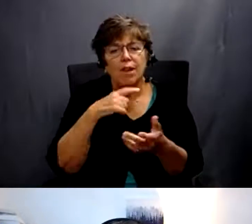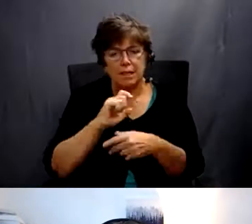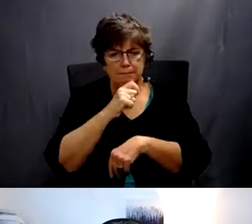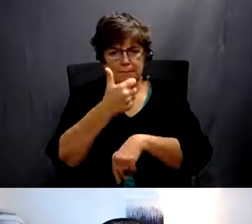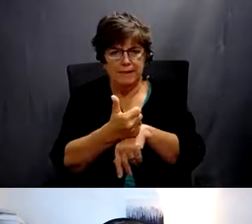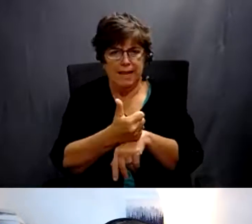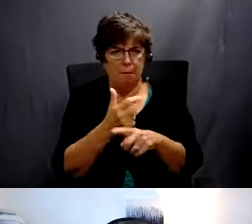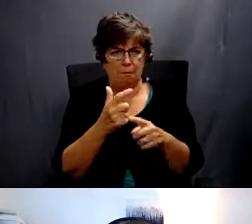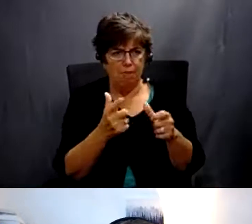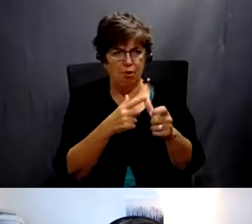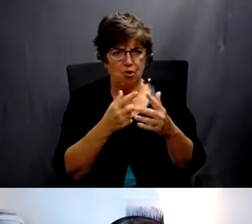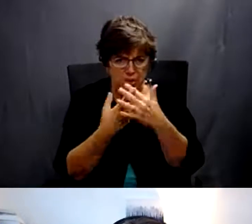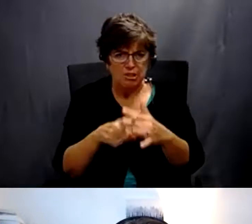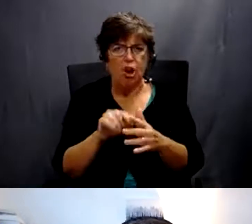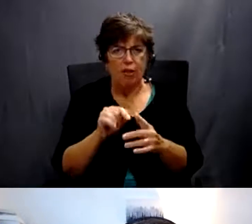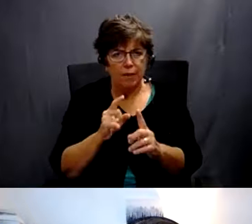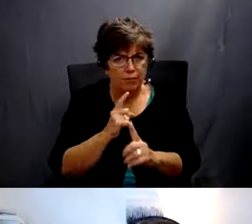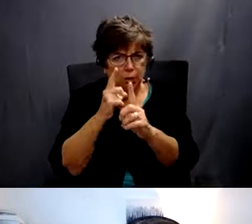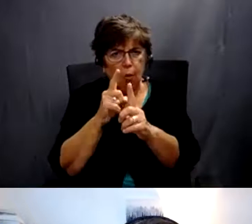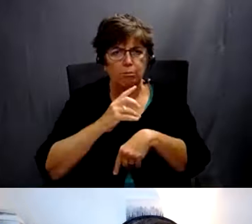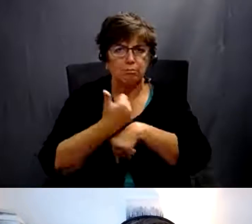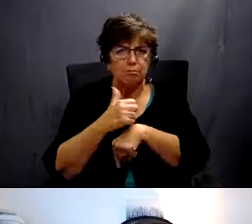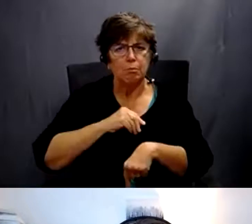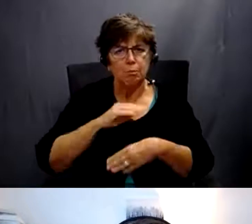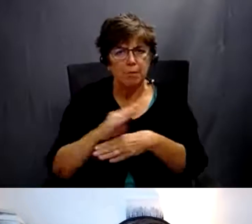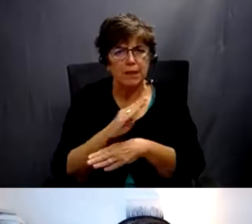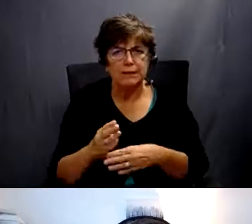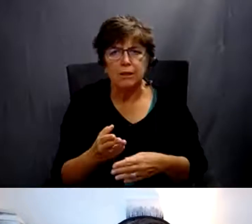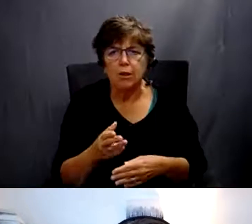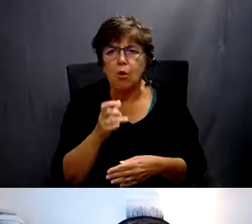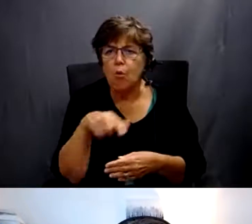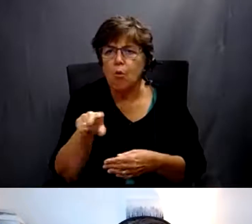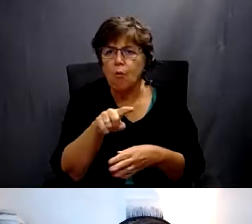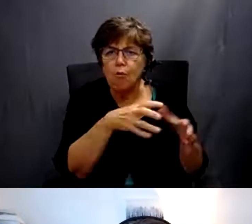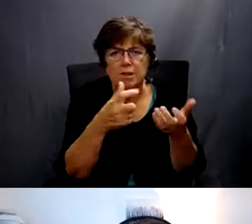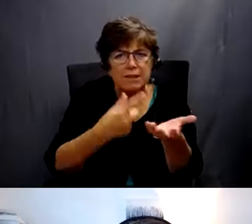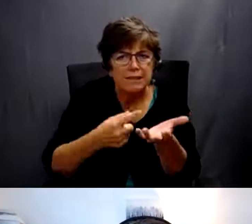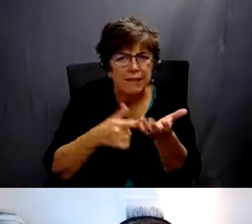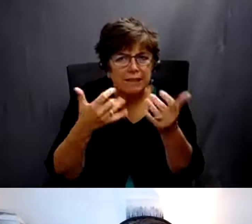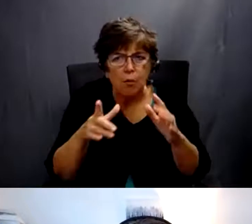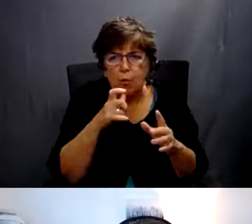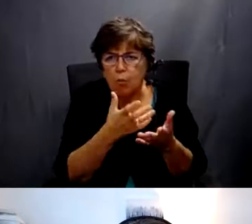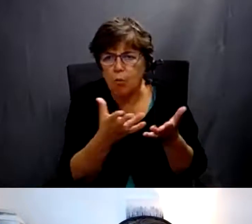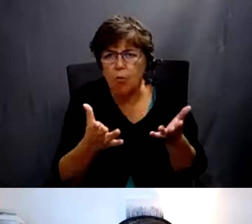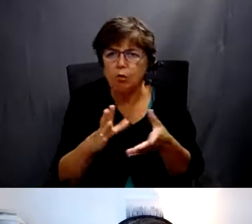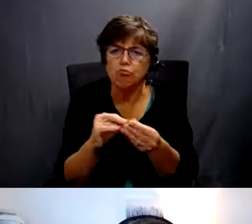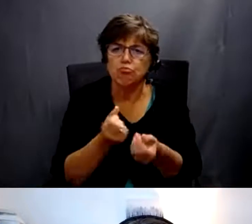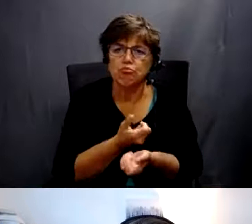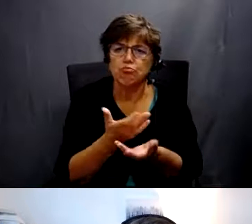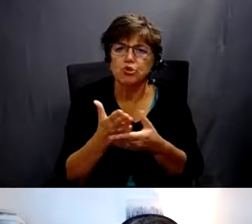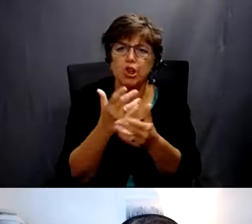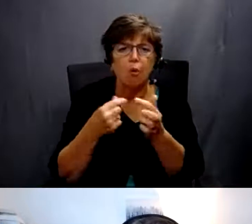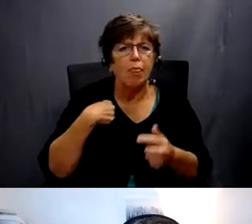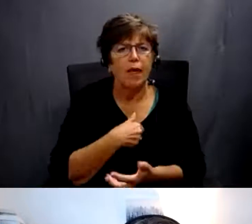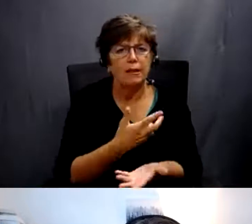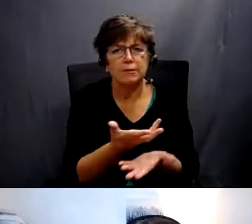even begin this path? Who discussed that question, and who would like to share?